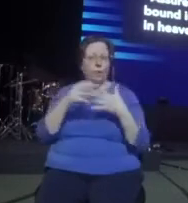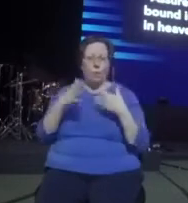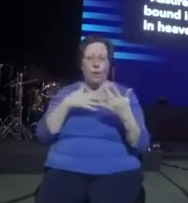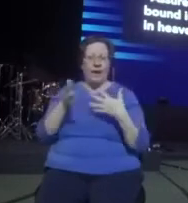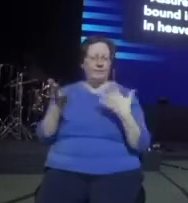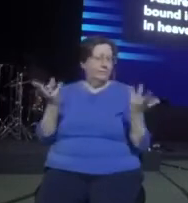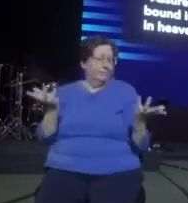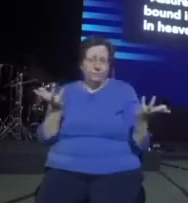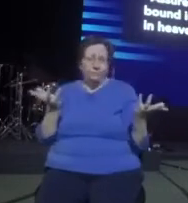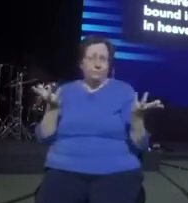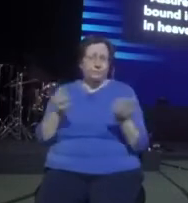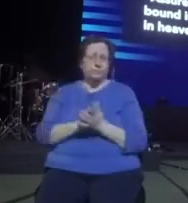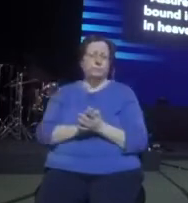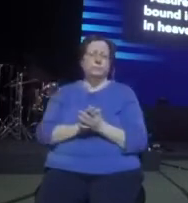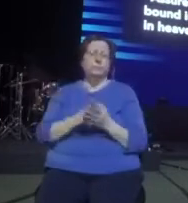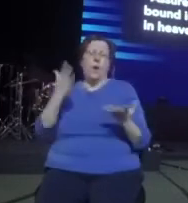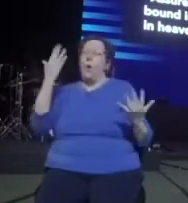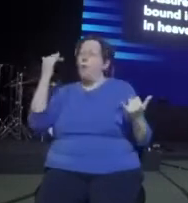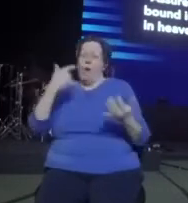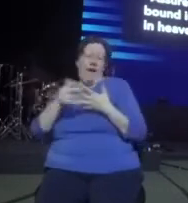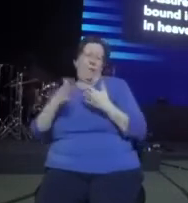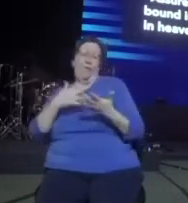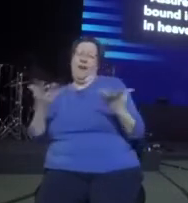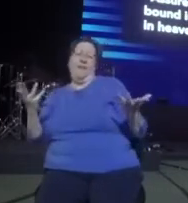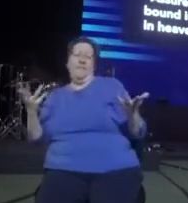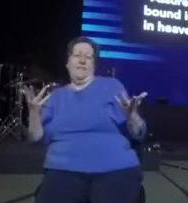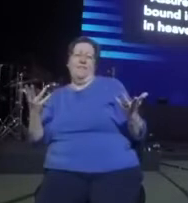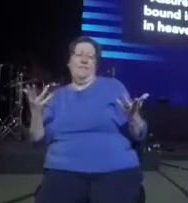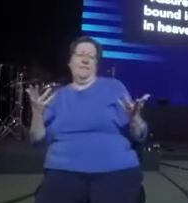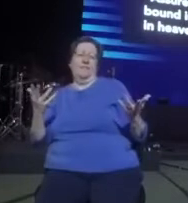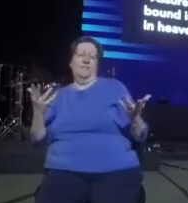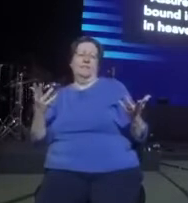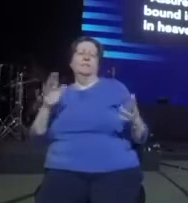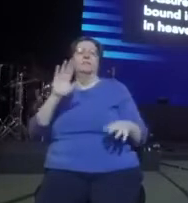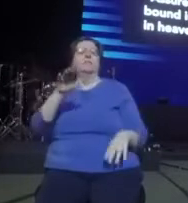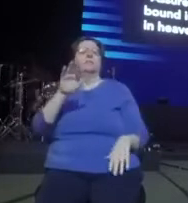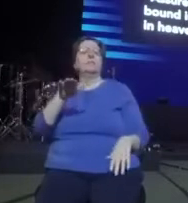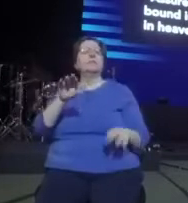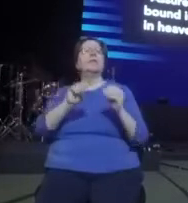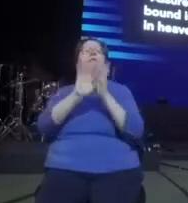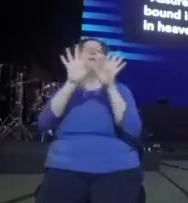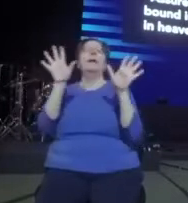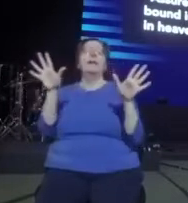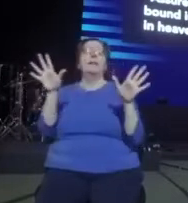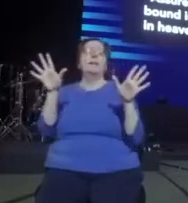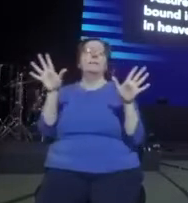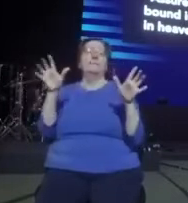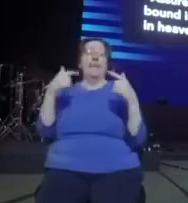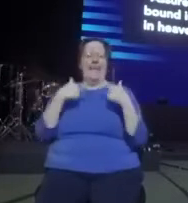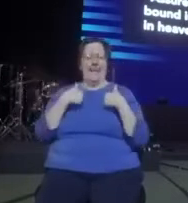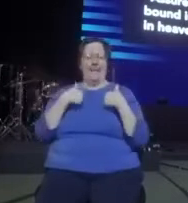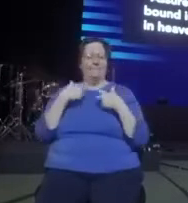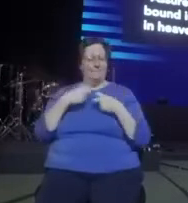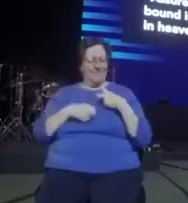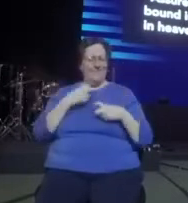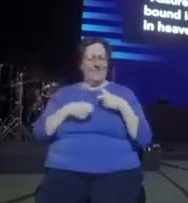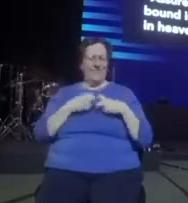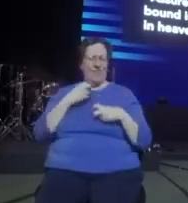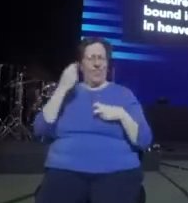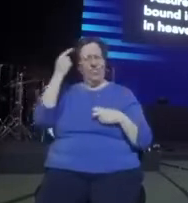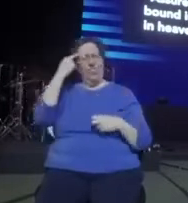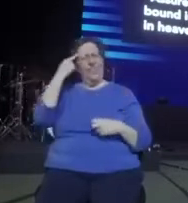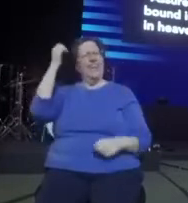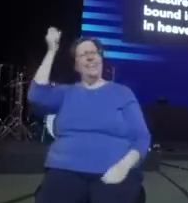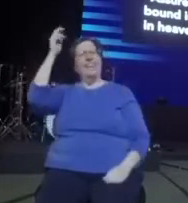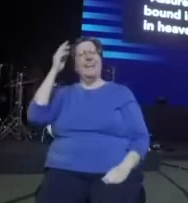whatever. Why is it whatever? Listen, now let me just make it very clear. I have a difficult time thinking that